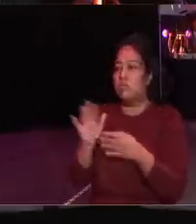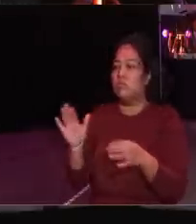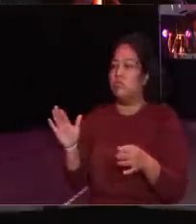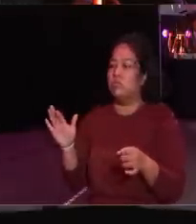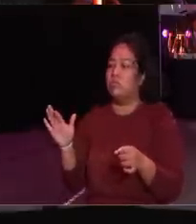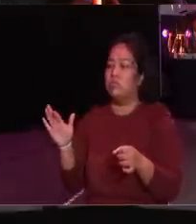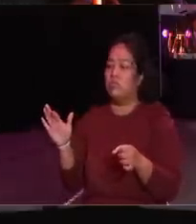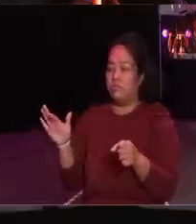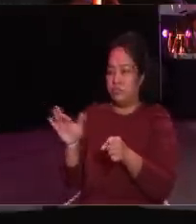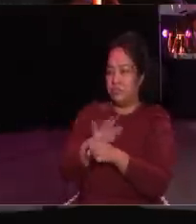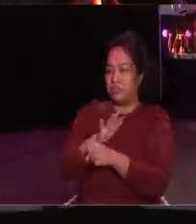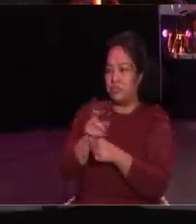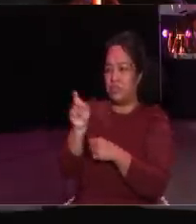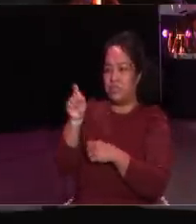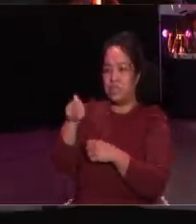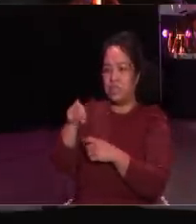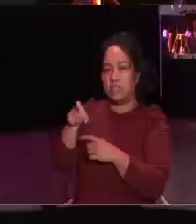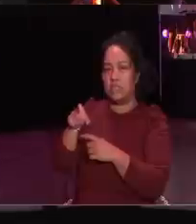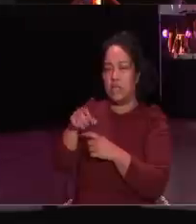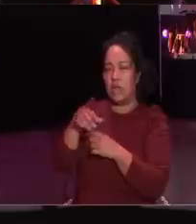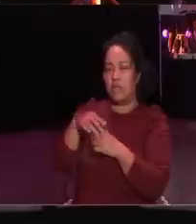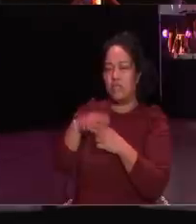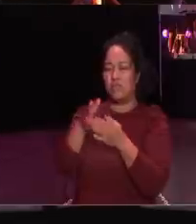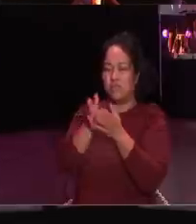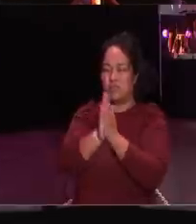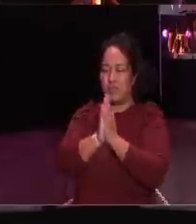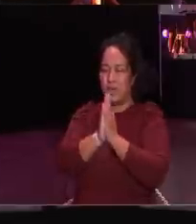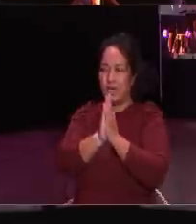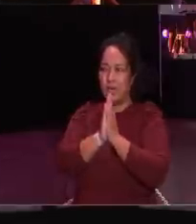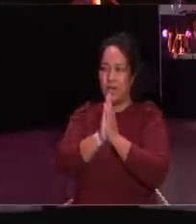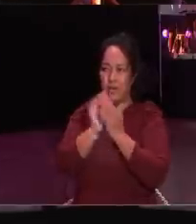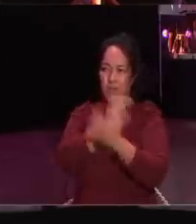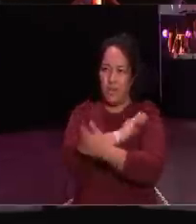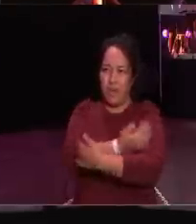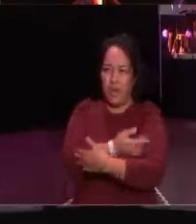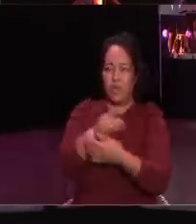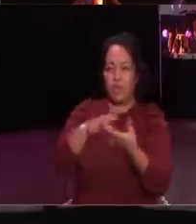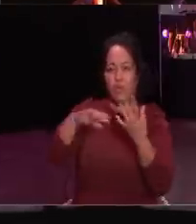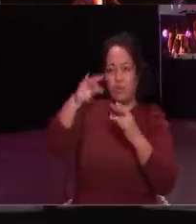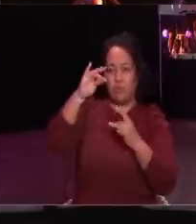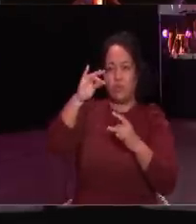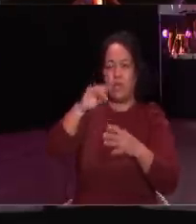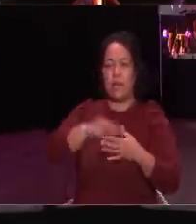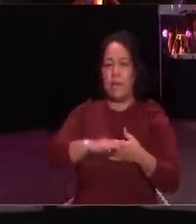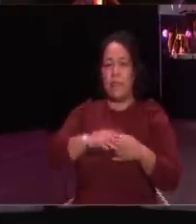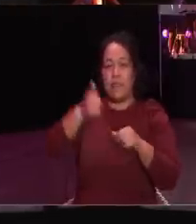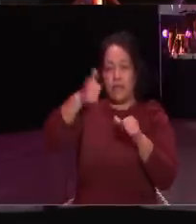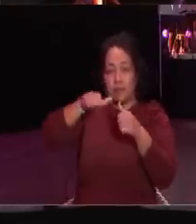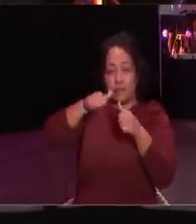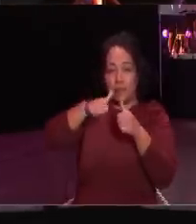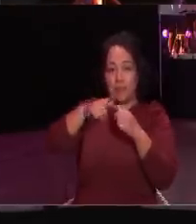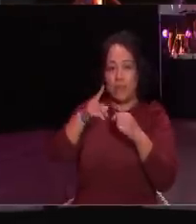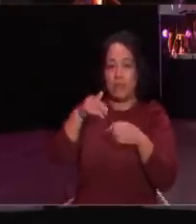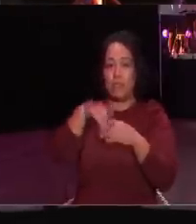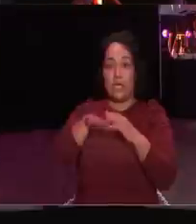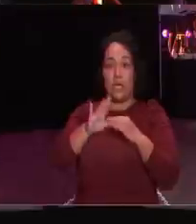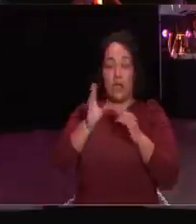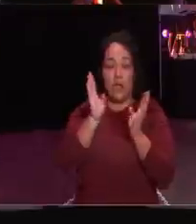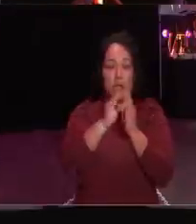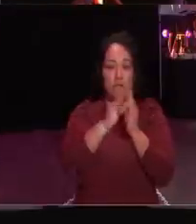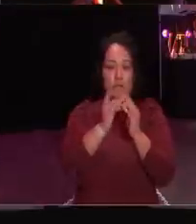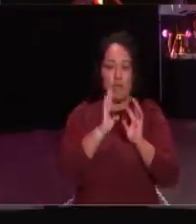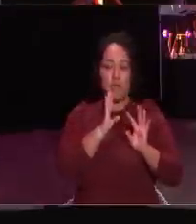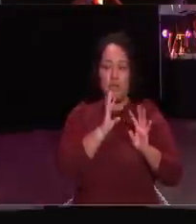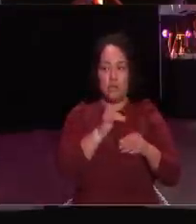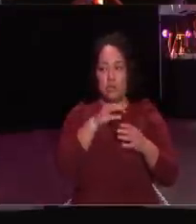por el poder del Espíritu of praying Santo. For the power of the Holy Spirit. Me recuerdo en nuestras convenciones. I remember in our conventions. I'm going to talk to the old